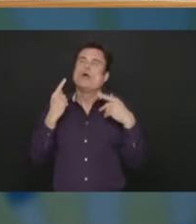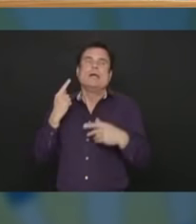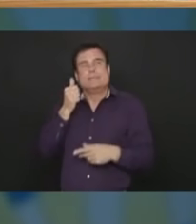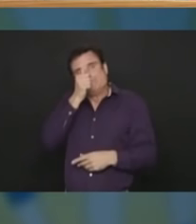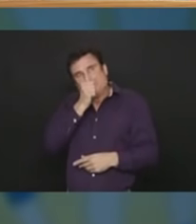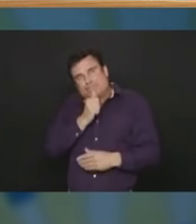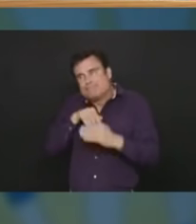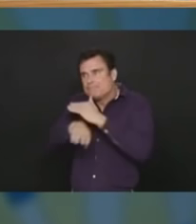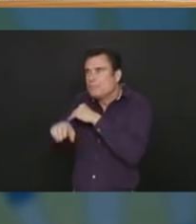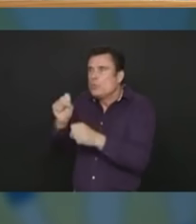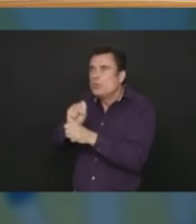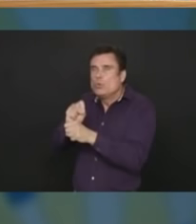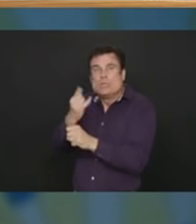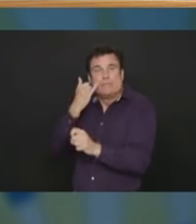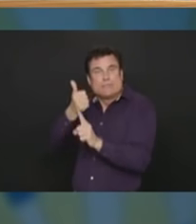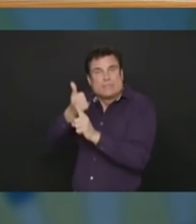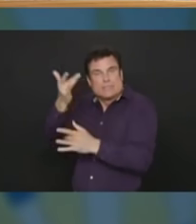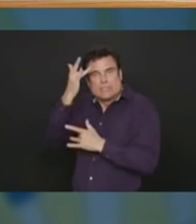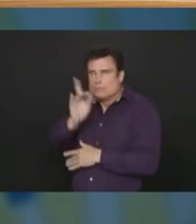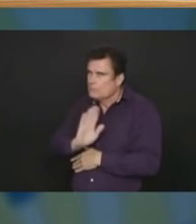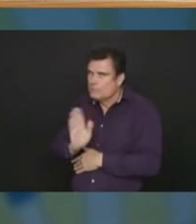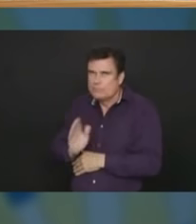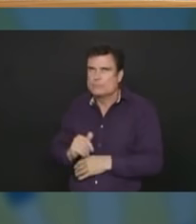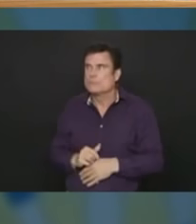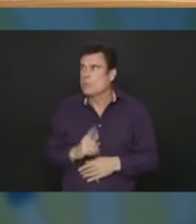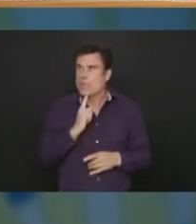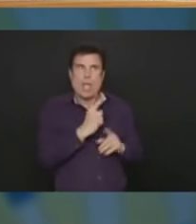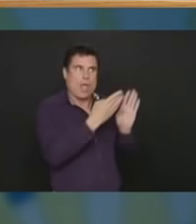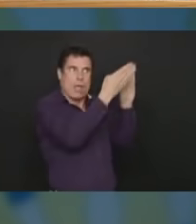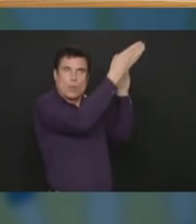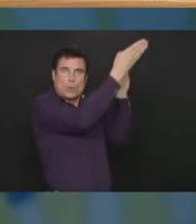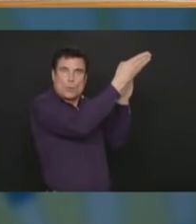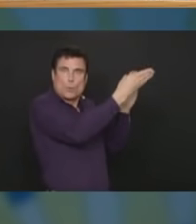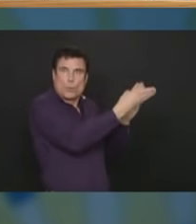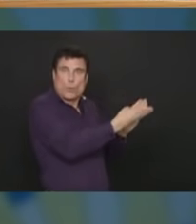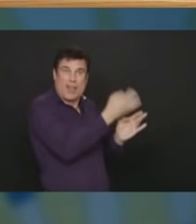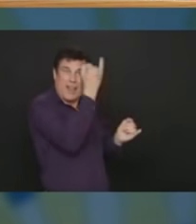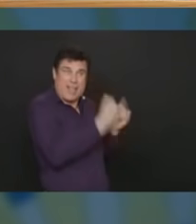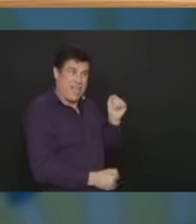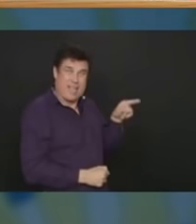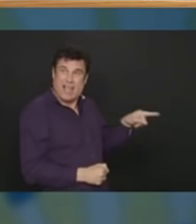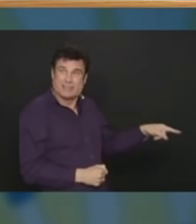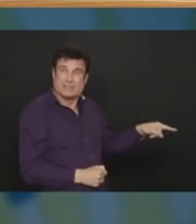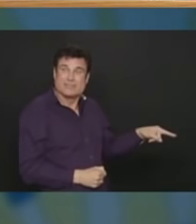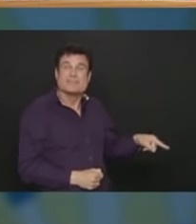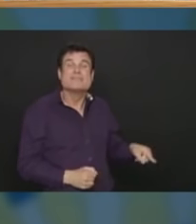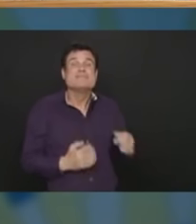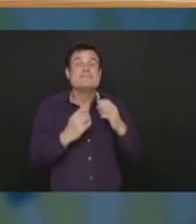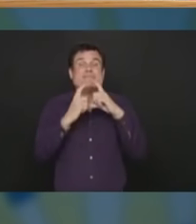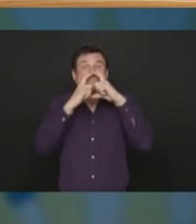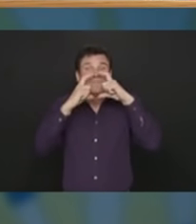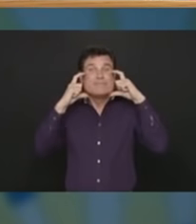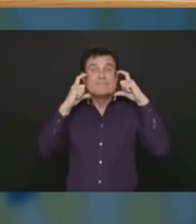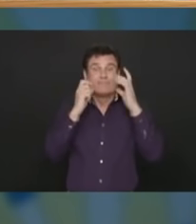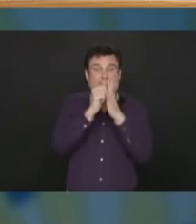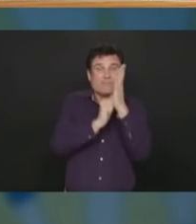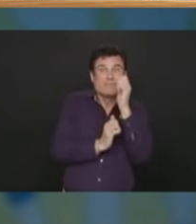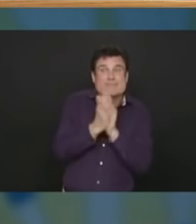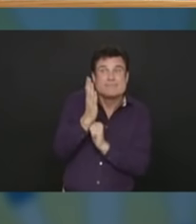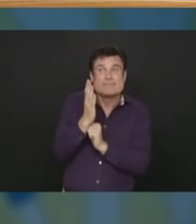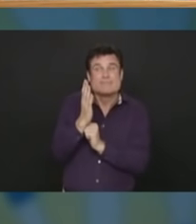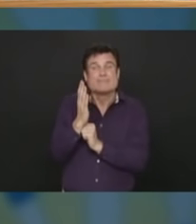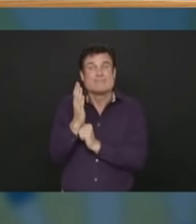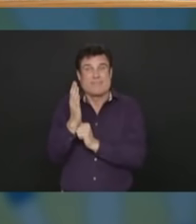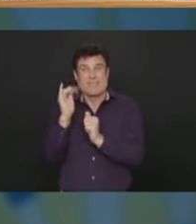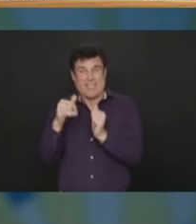protective equipment. And those are the things that we need to think about in our communities in the coming months. You know, what is the role for